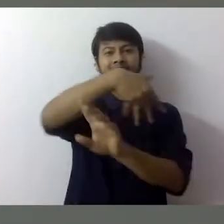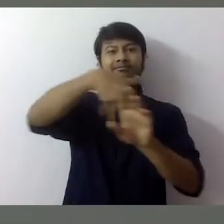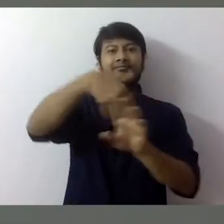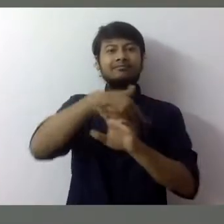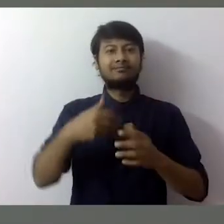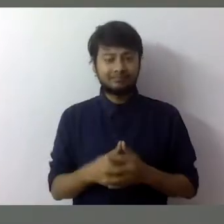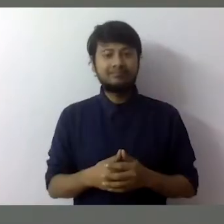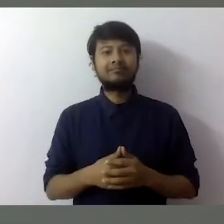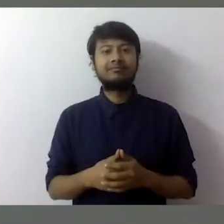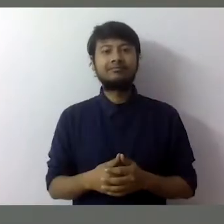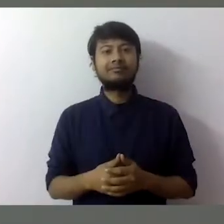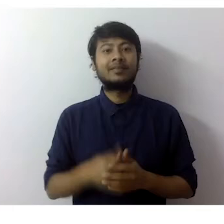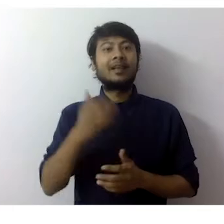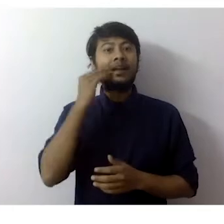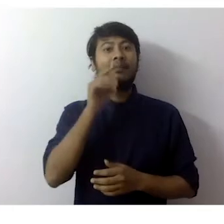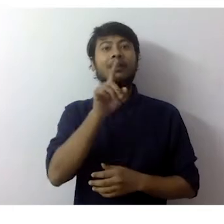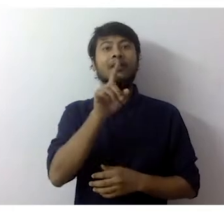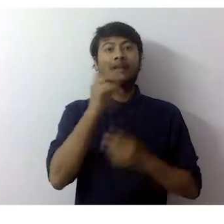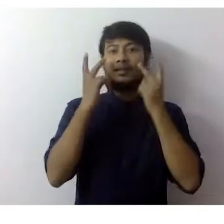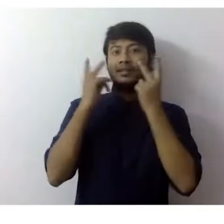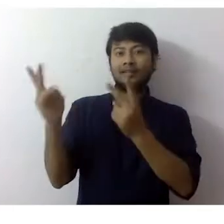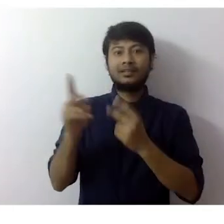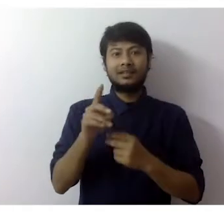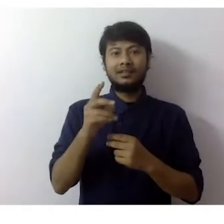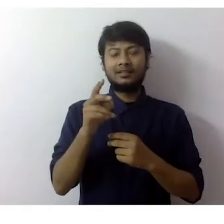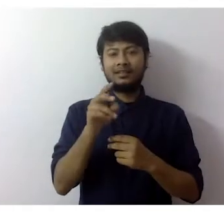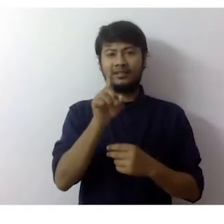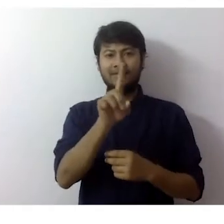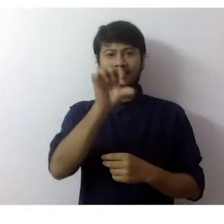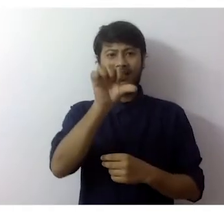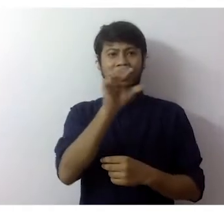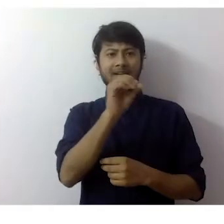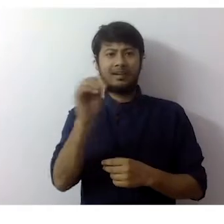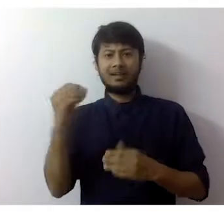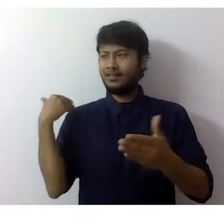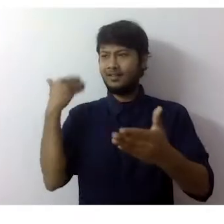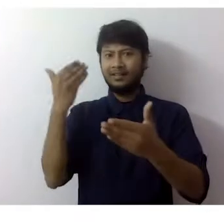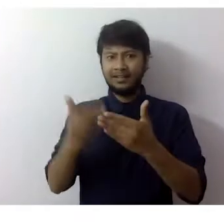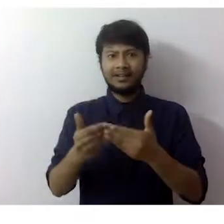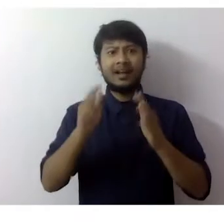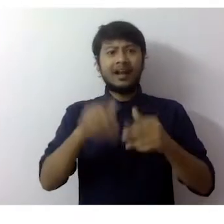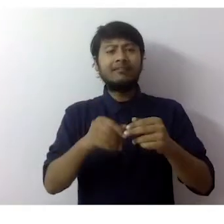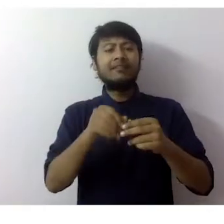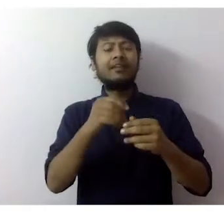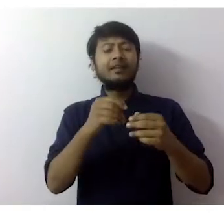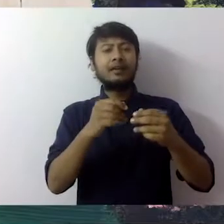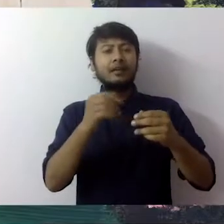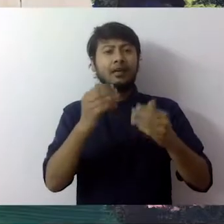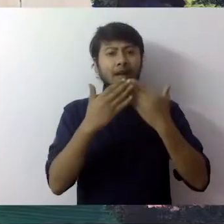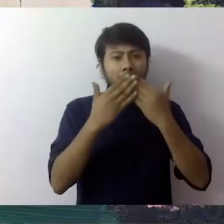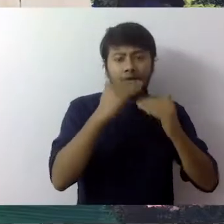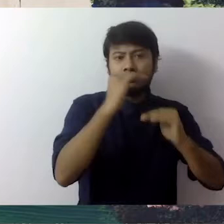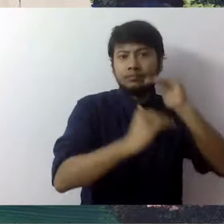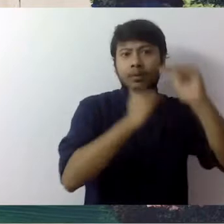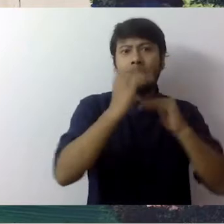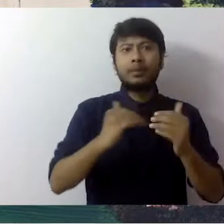prints with the visuality coming from the new idioms of theatre, photography and academic realism in the 19th century. We see